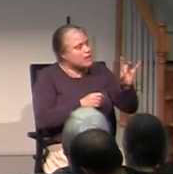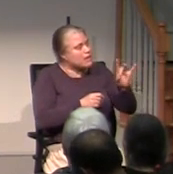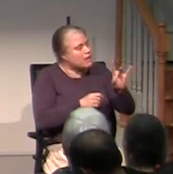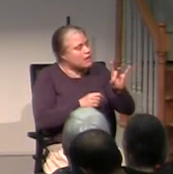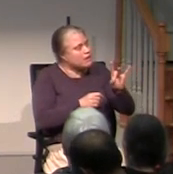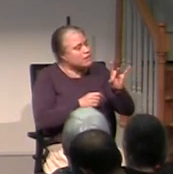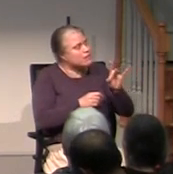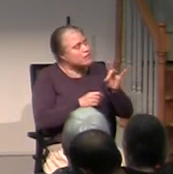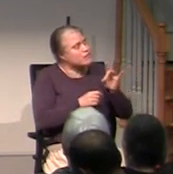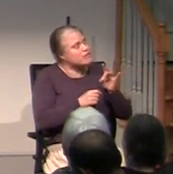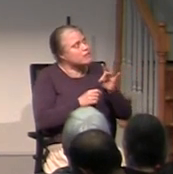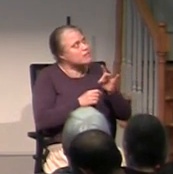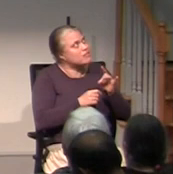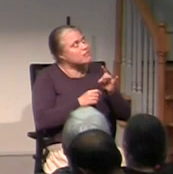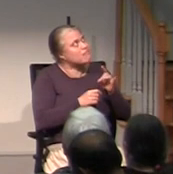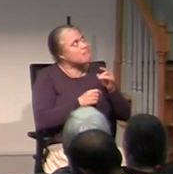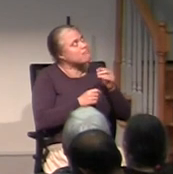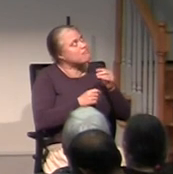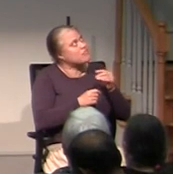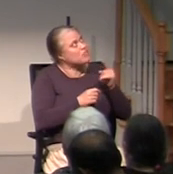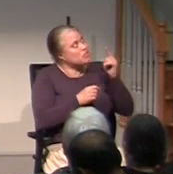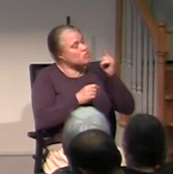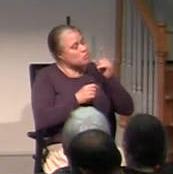upon whom you've had great mercy.